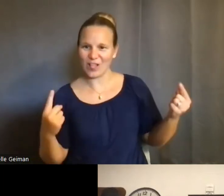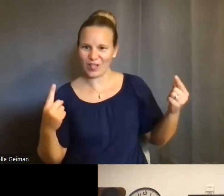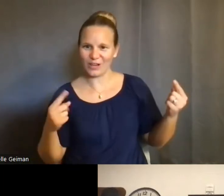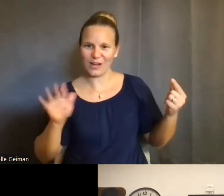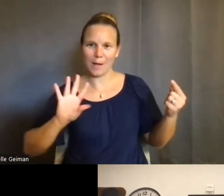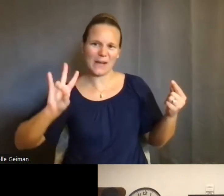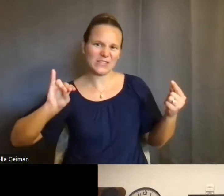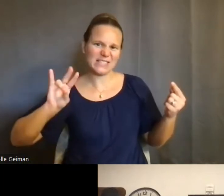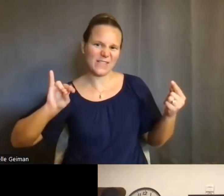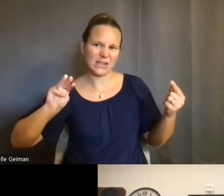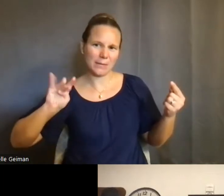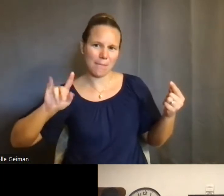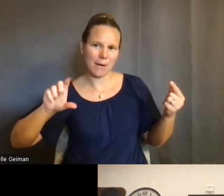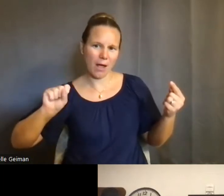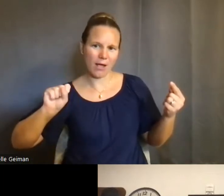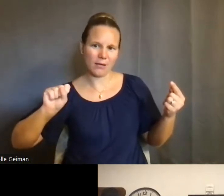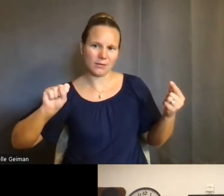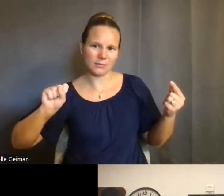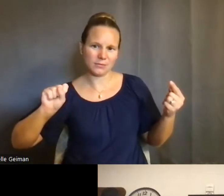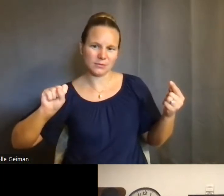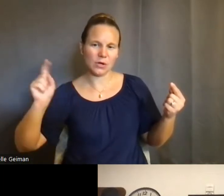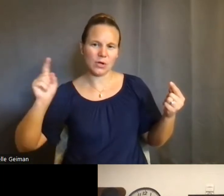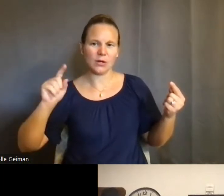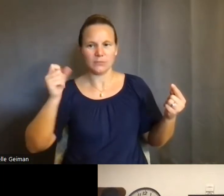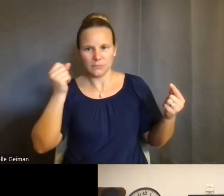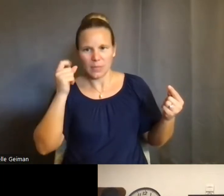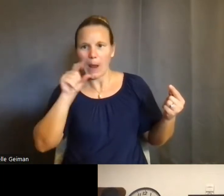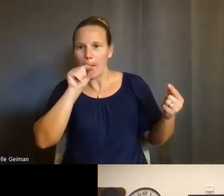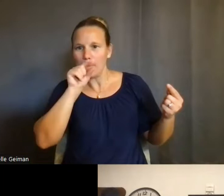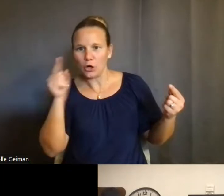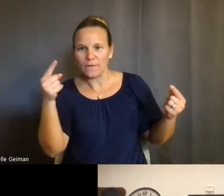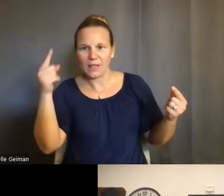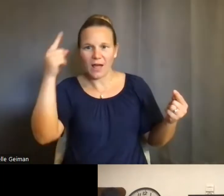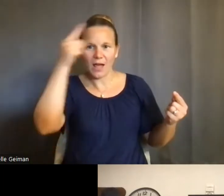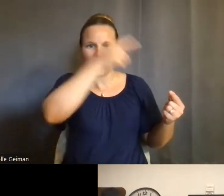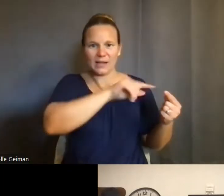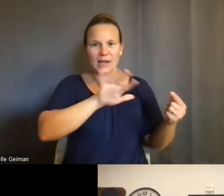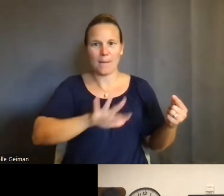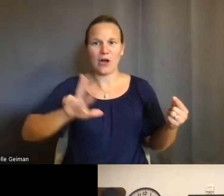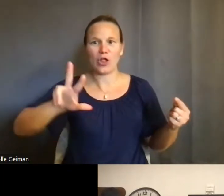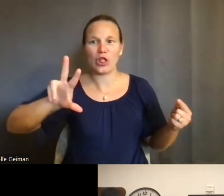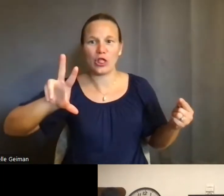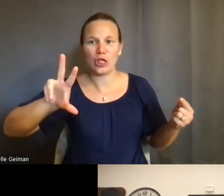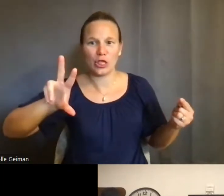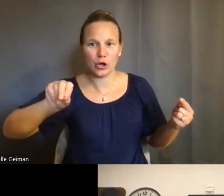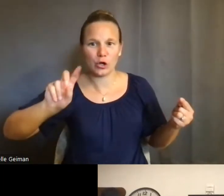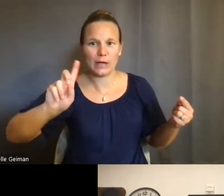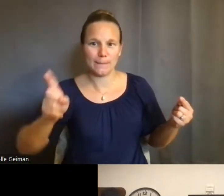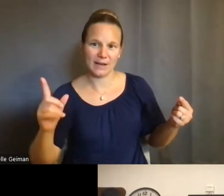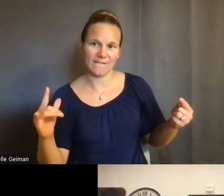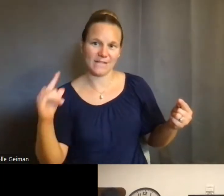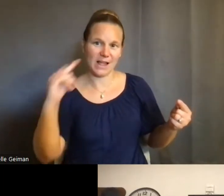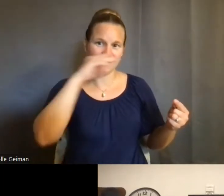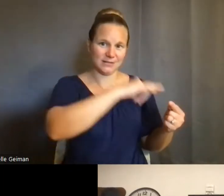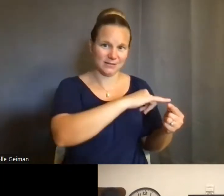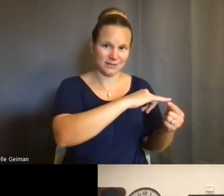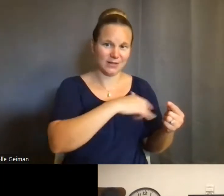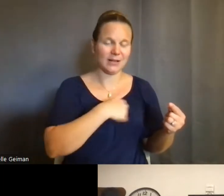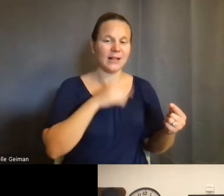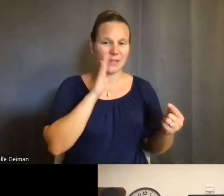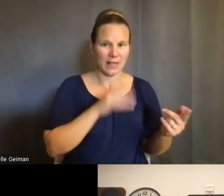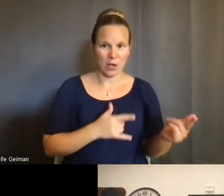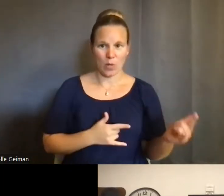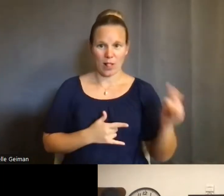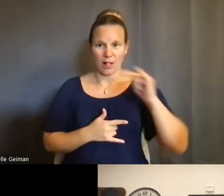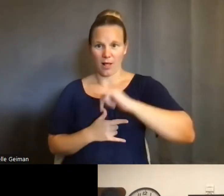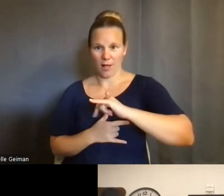miles away by the way the bird flies, about a 30-minute flight. So they'll come over here for the